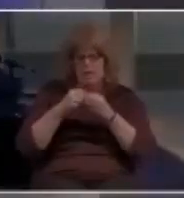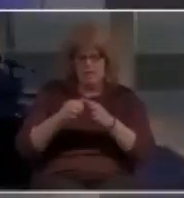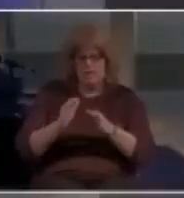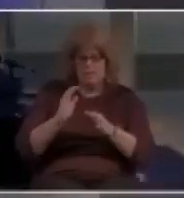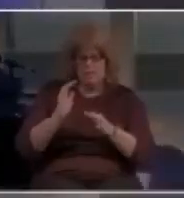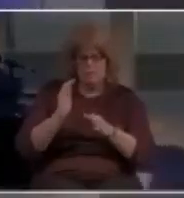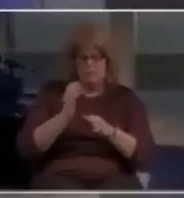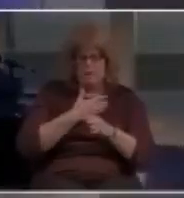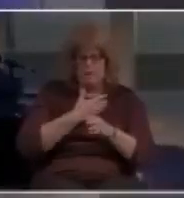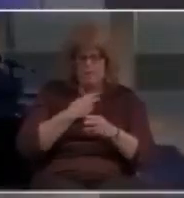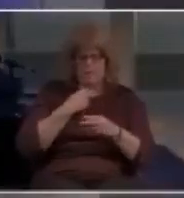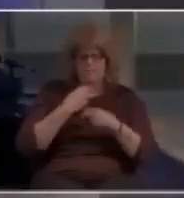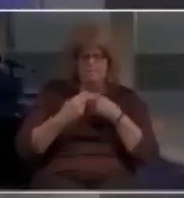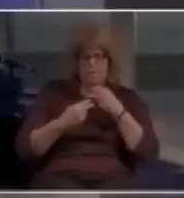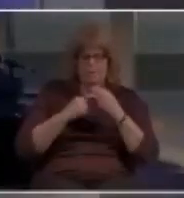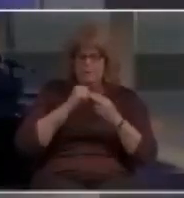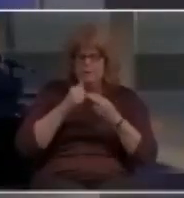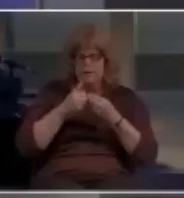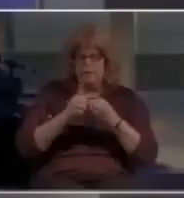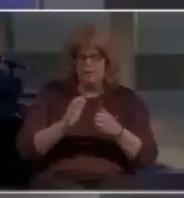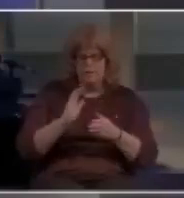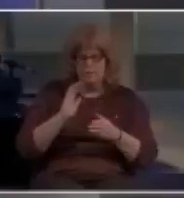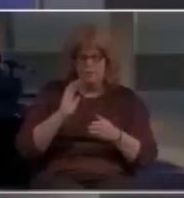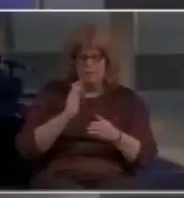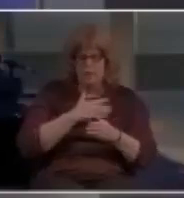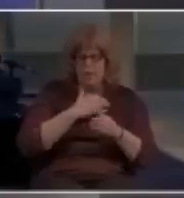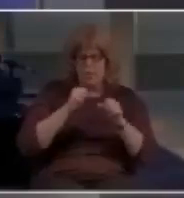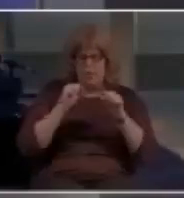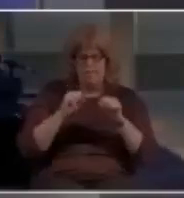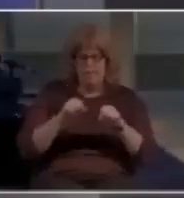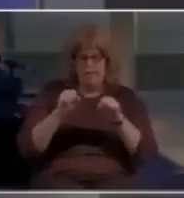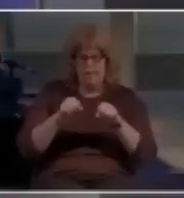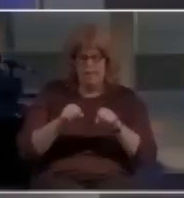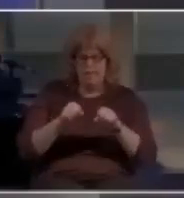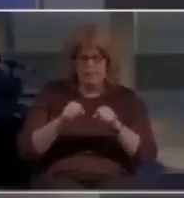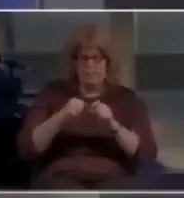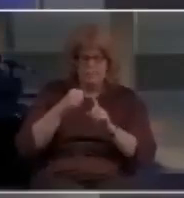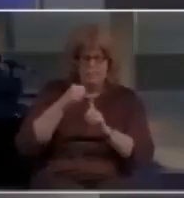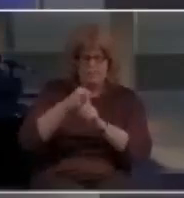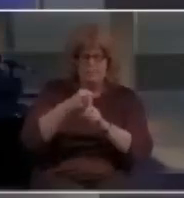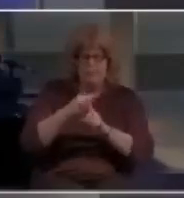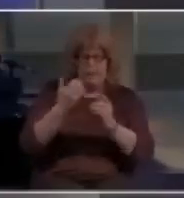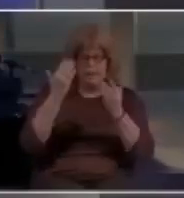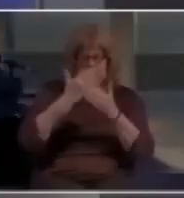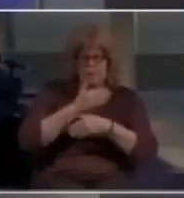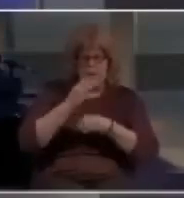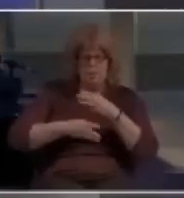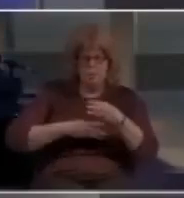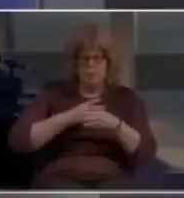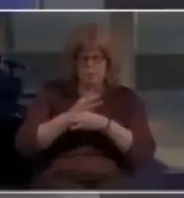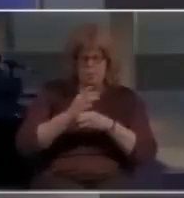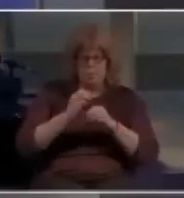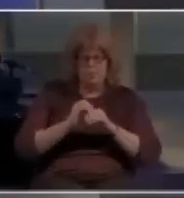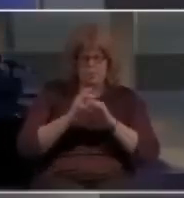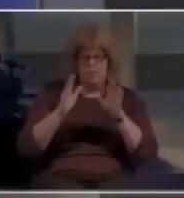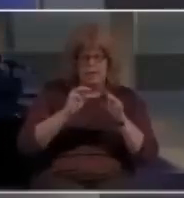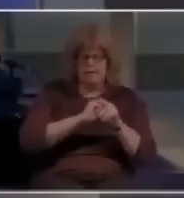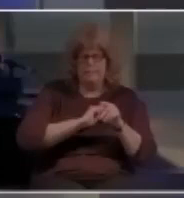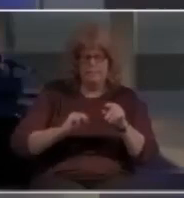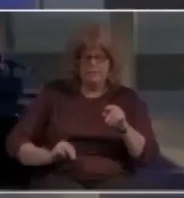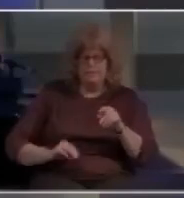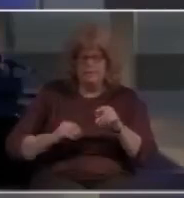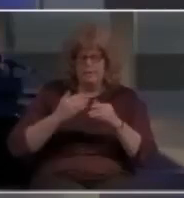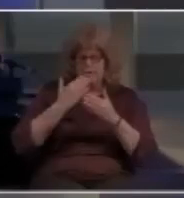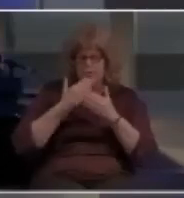our voice. We will not lose our ability to impact this dark world with the light of Messiah's good